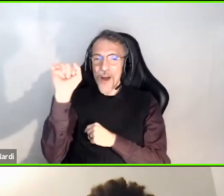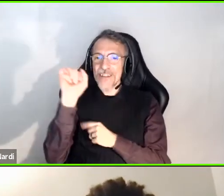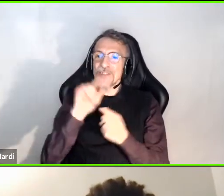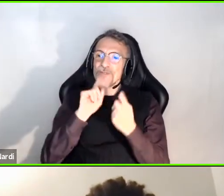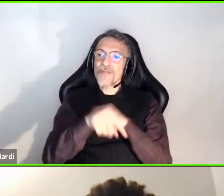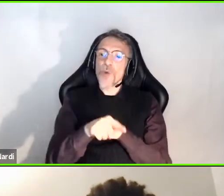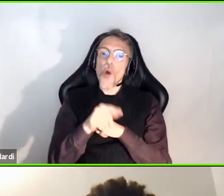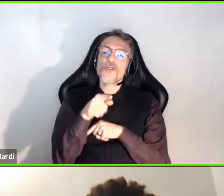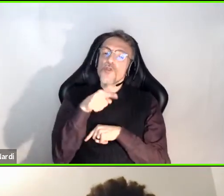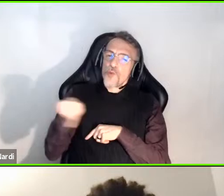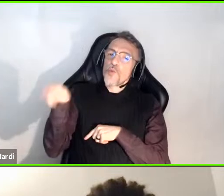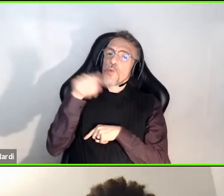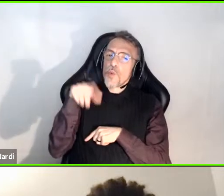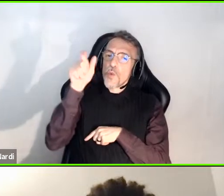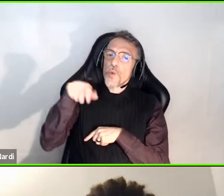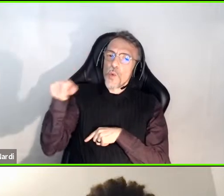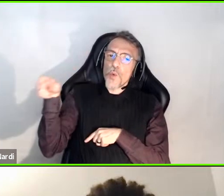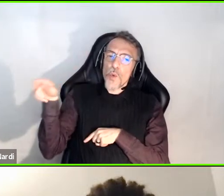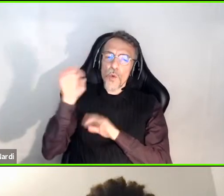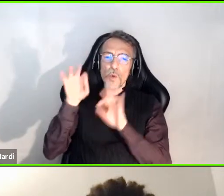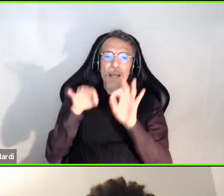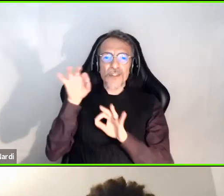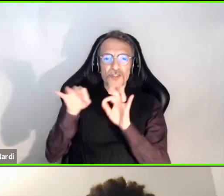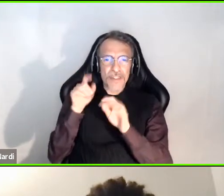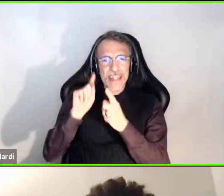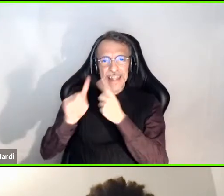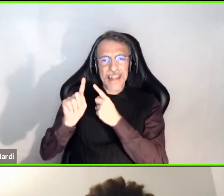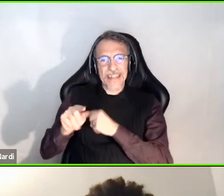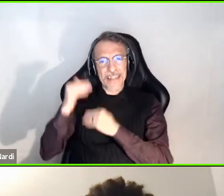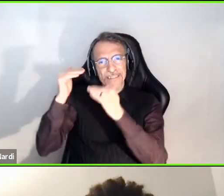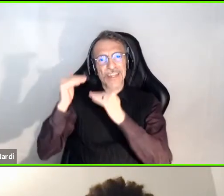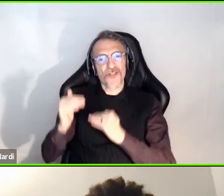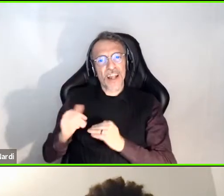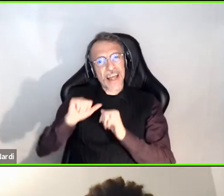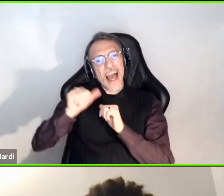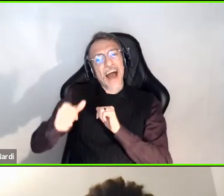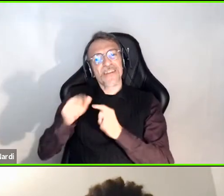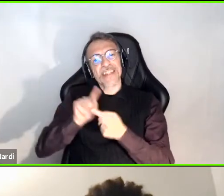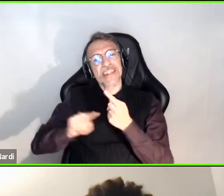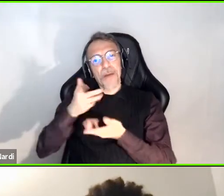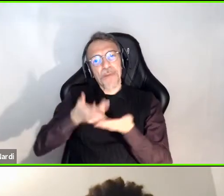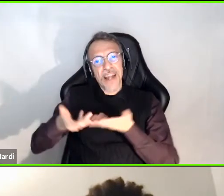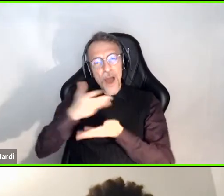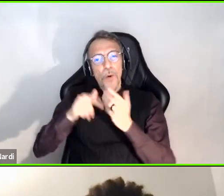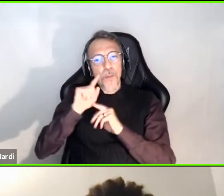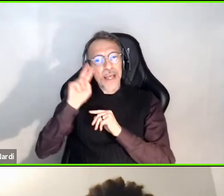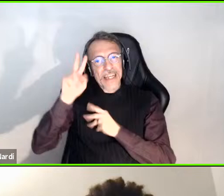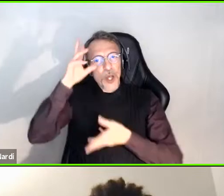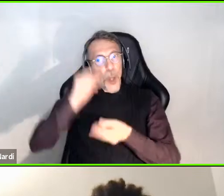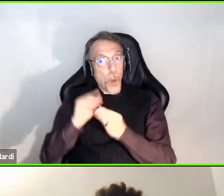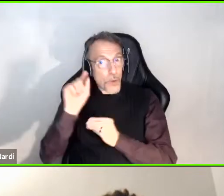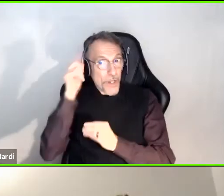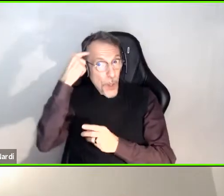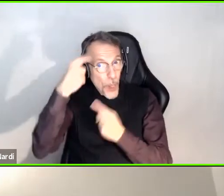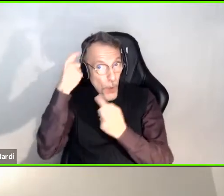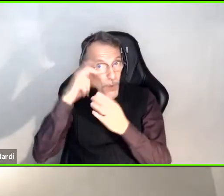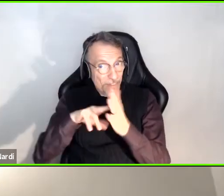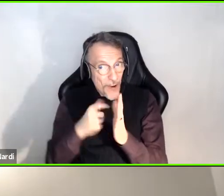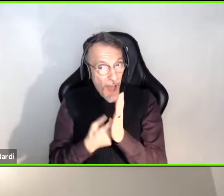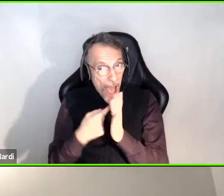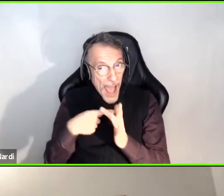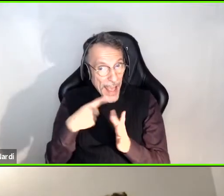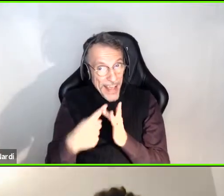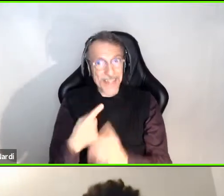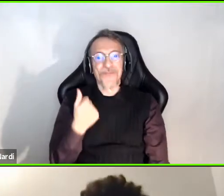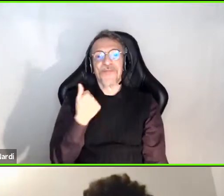respond to the questions individually after the seminar, but it would be great to close now with your thoughts. Okay,